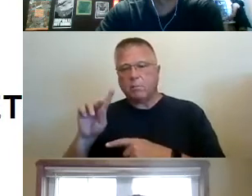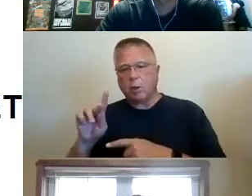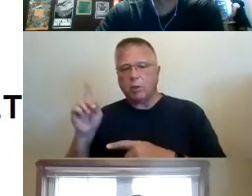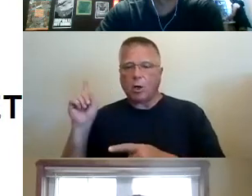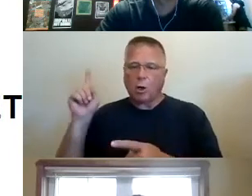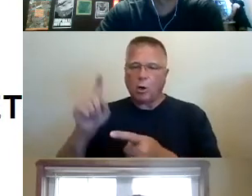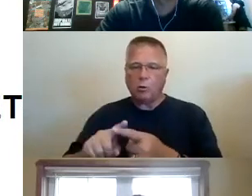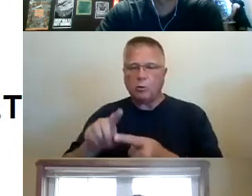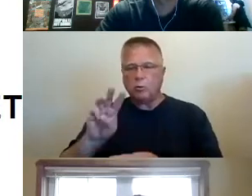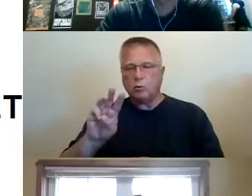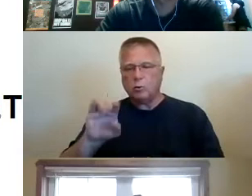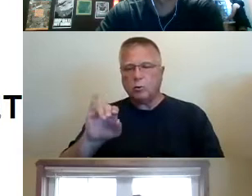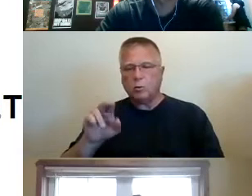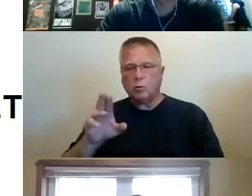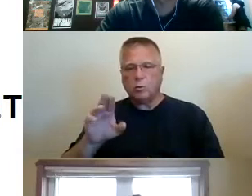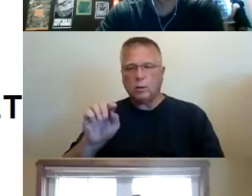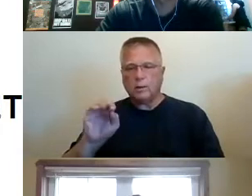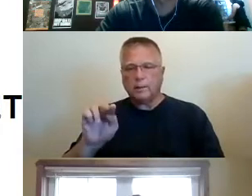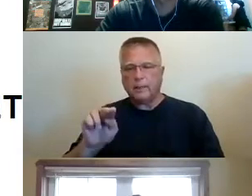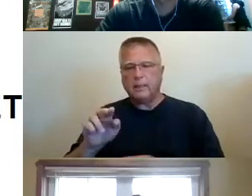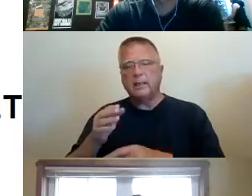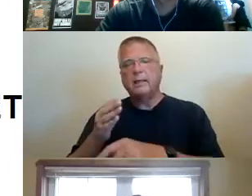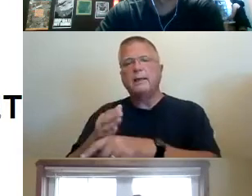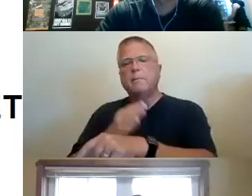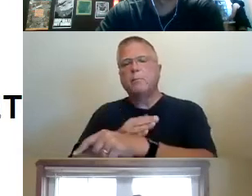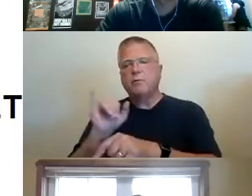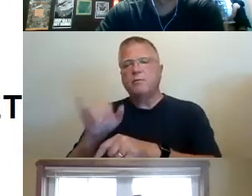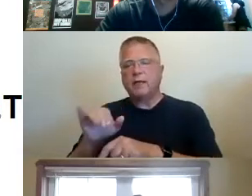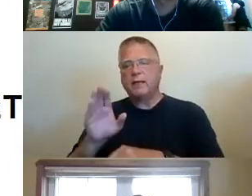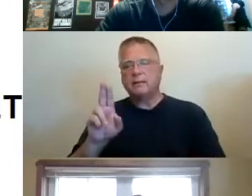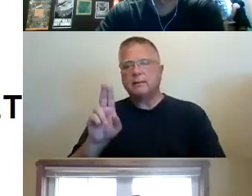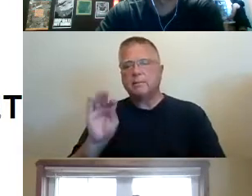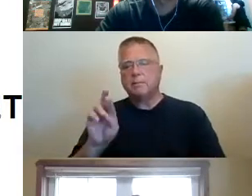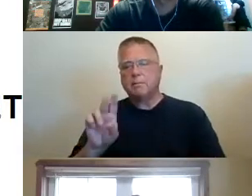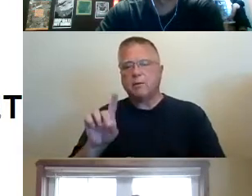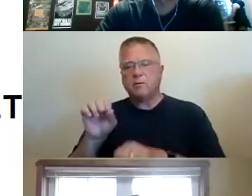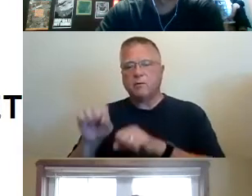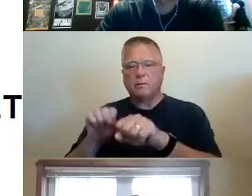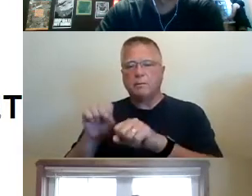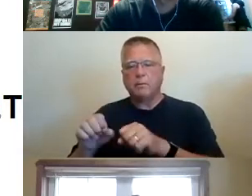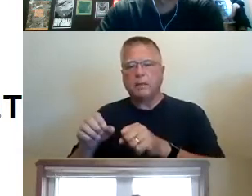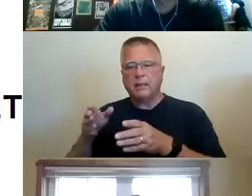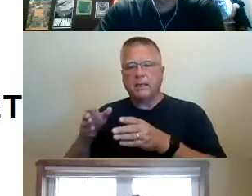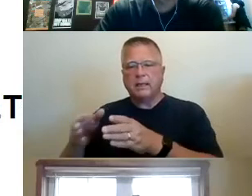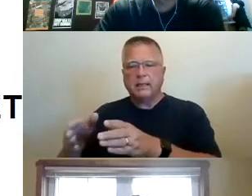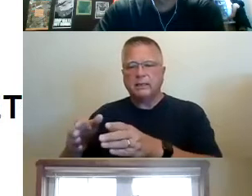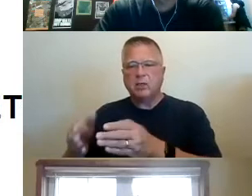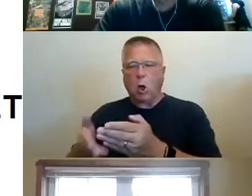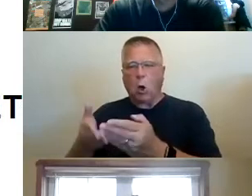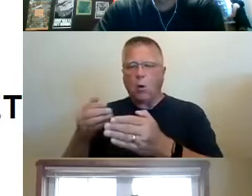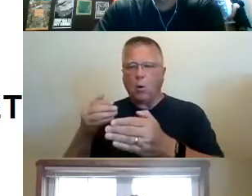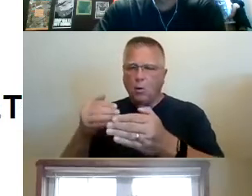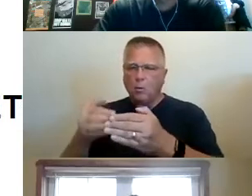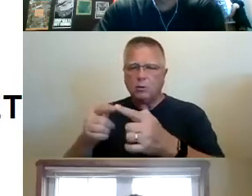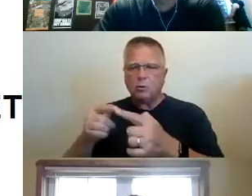Whiteman, improve them as buffered bike lanes in the segment almost to Murray, where we have adequate